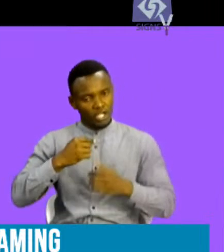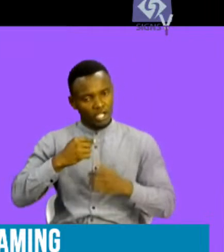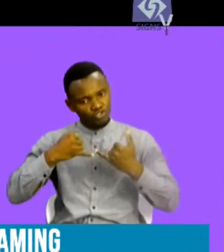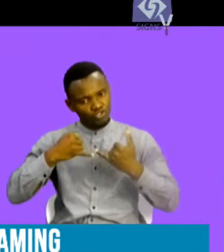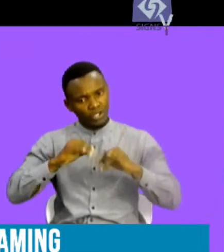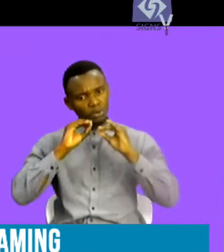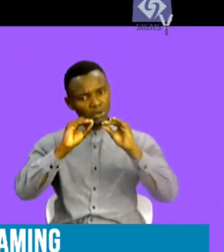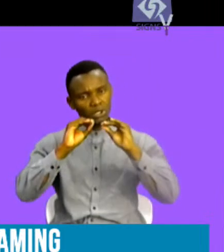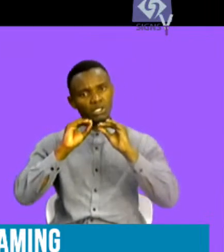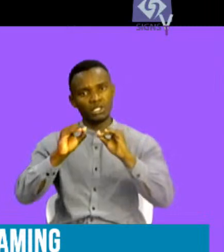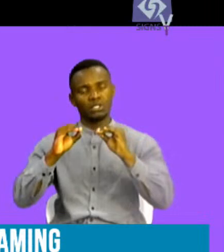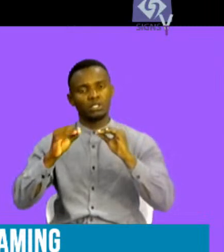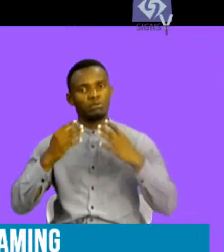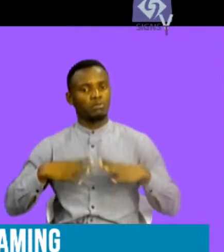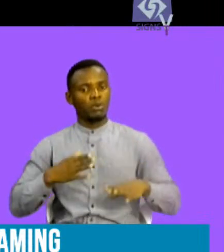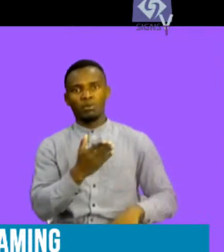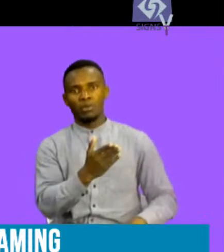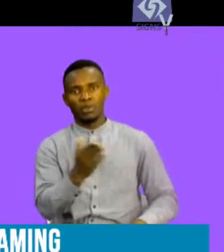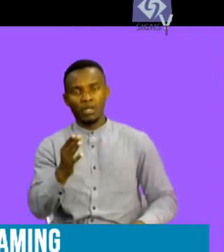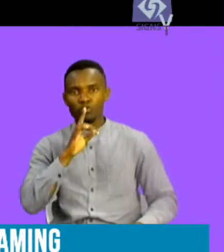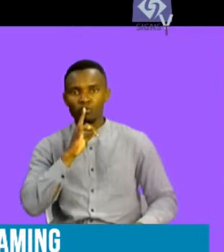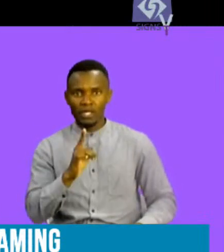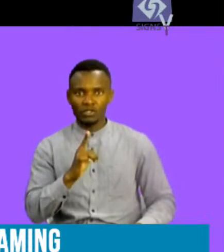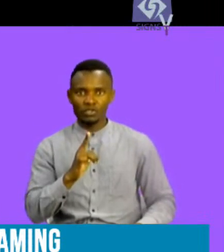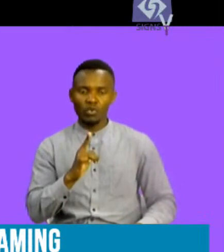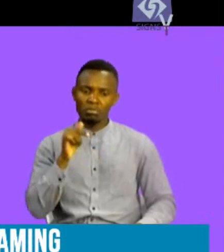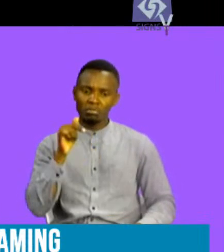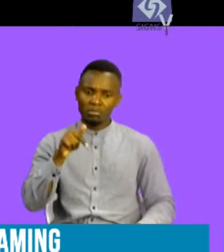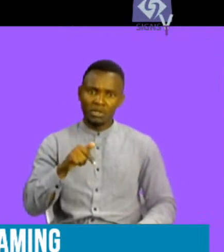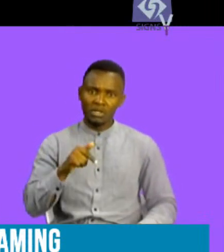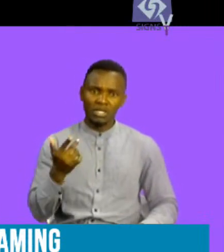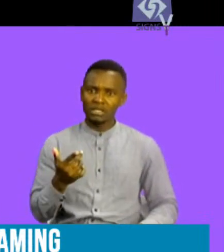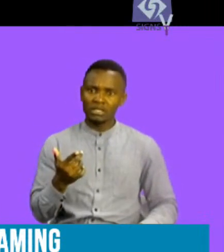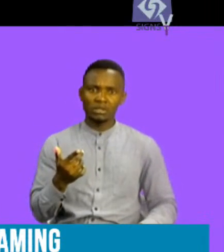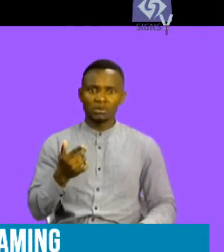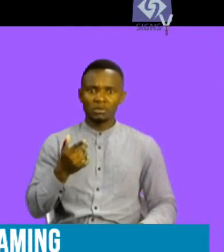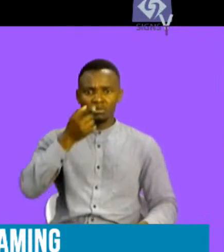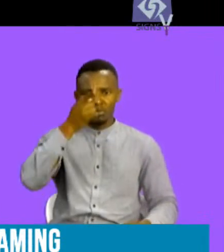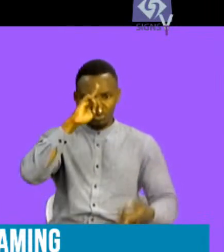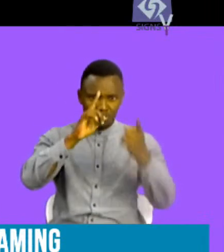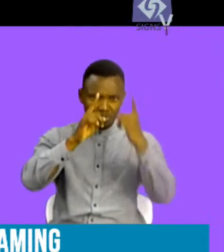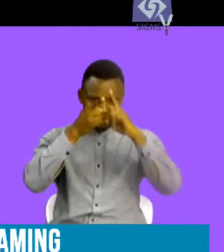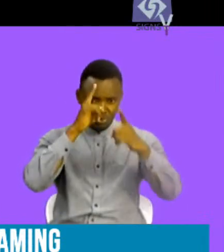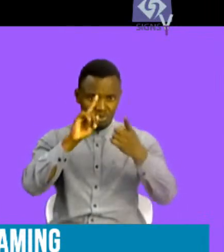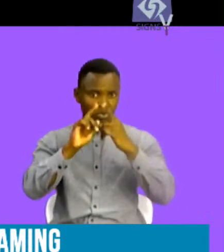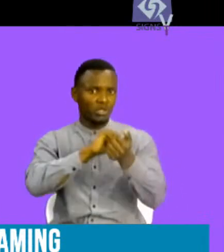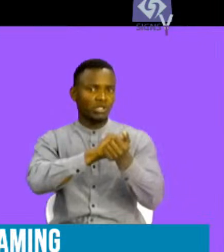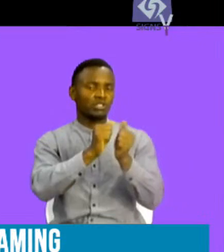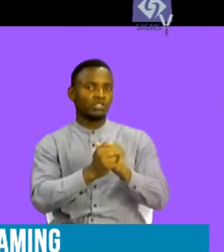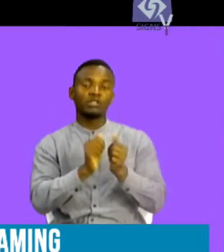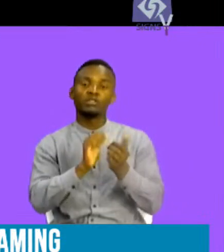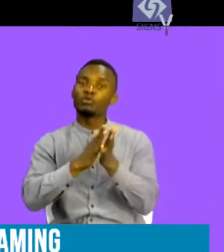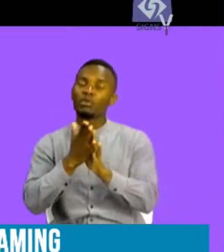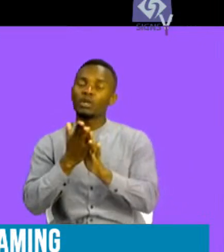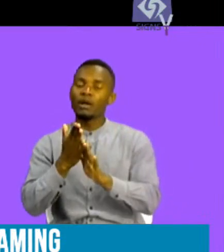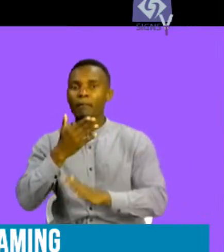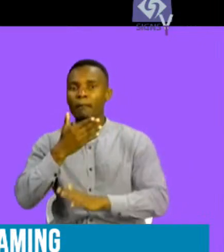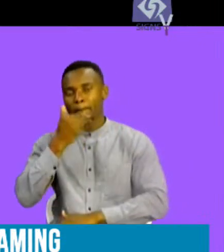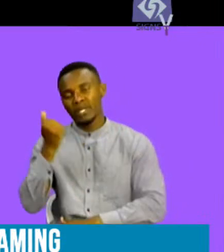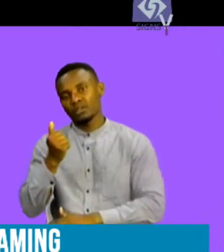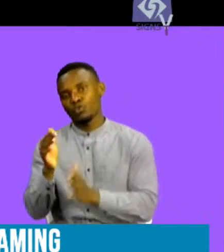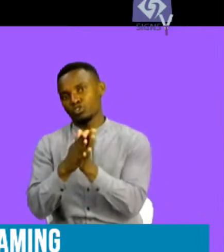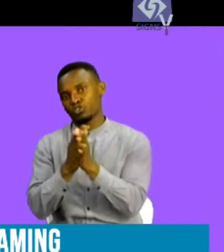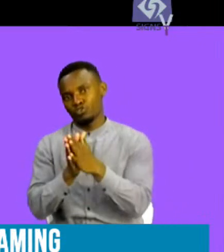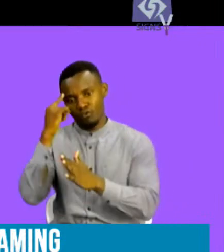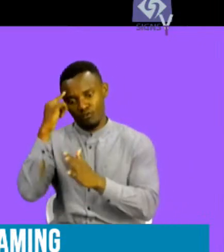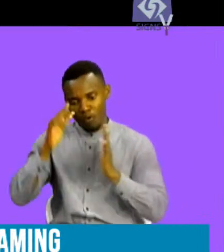that this narrative has changed. It has to change to a better narrative for those people.